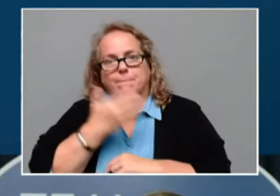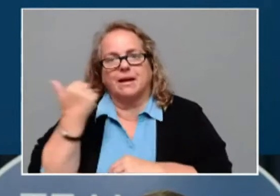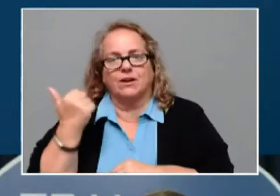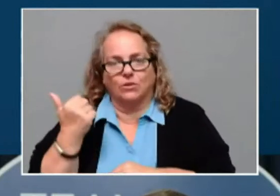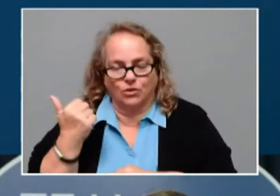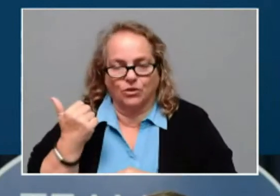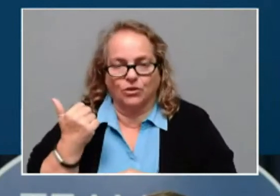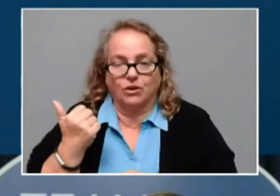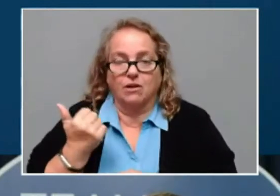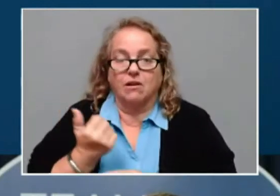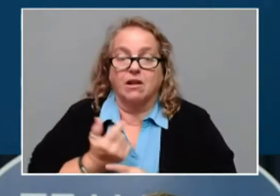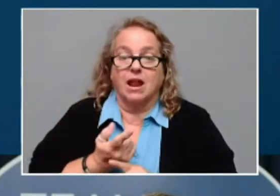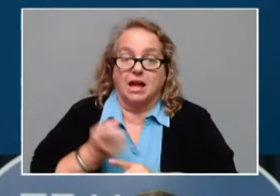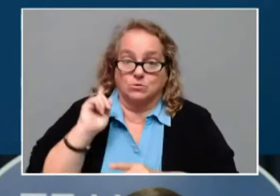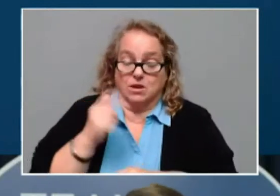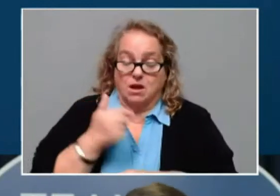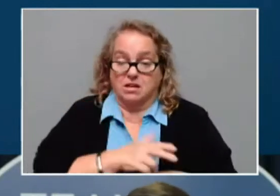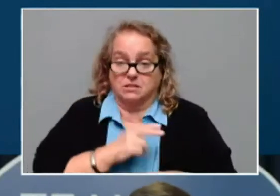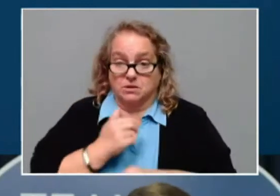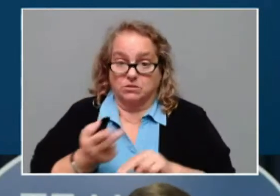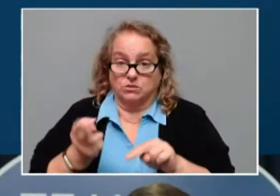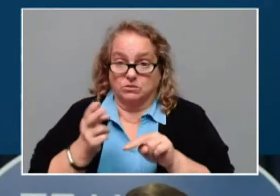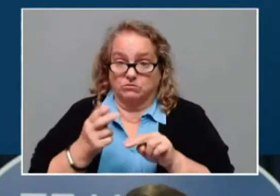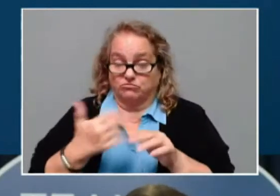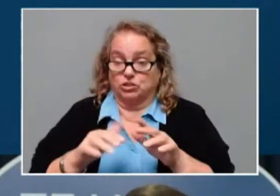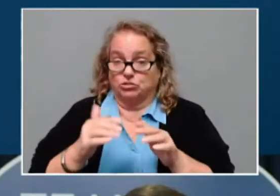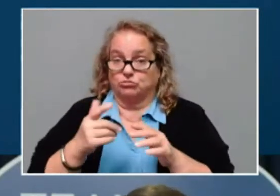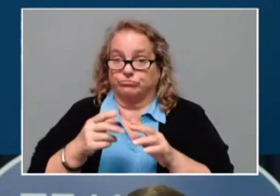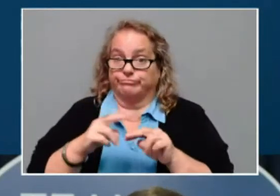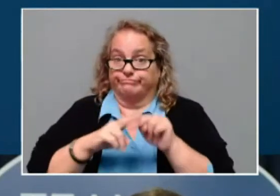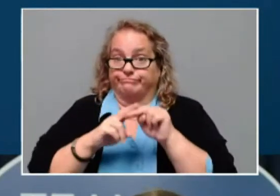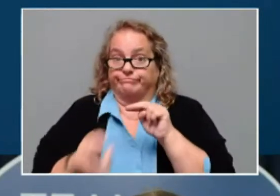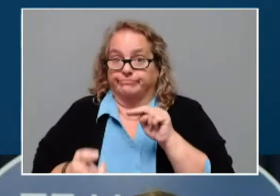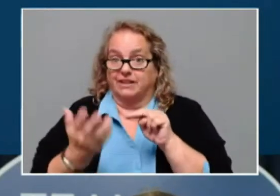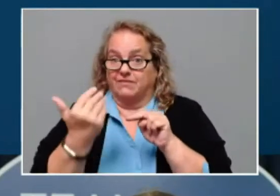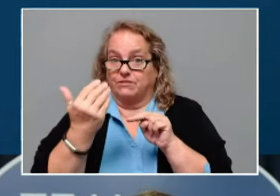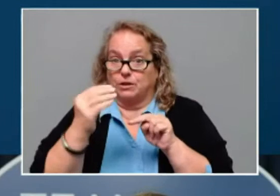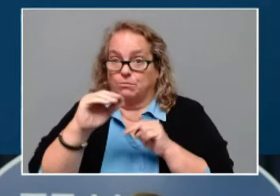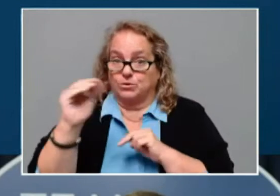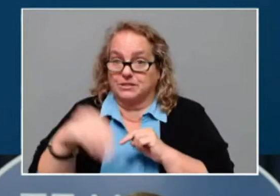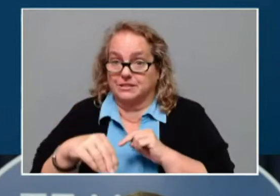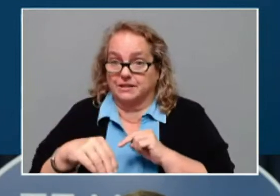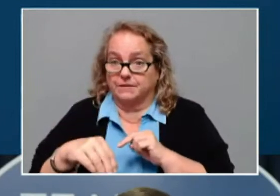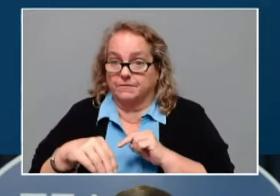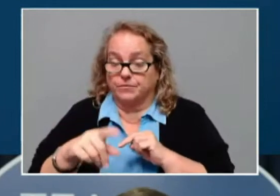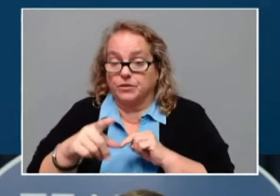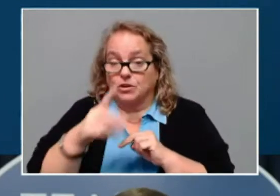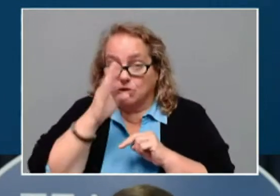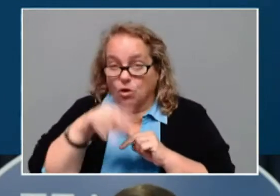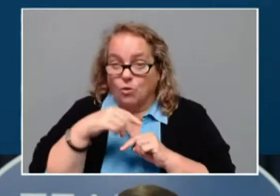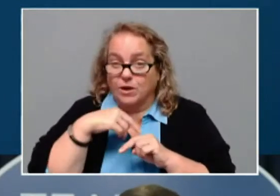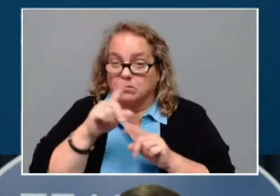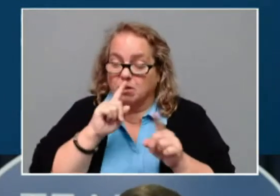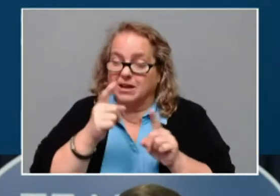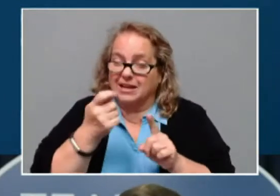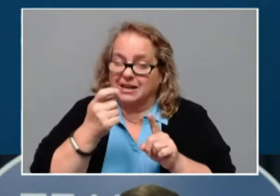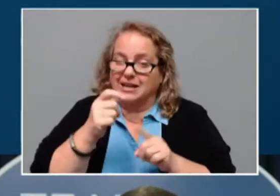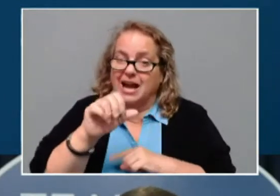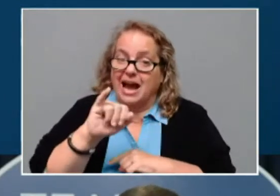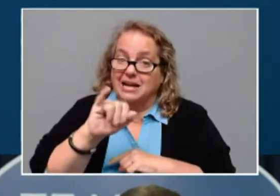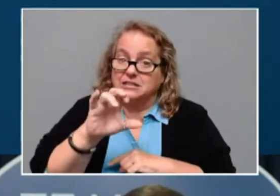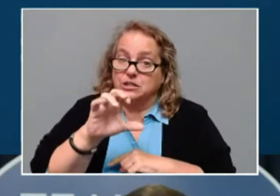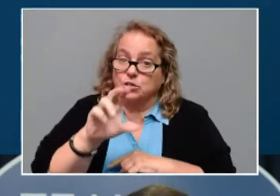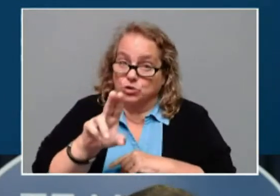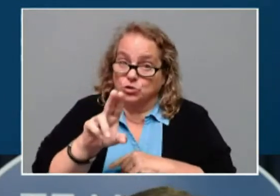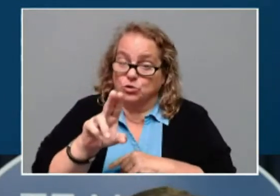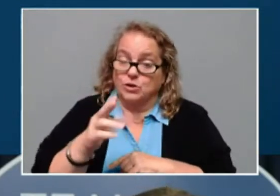have decreased 15%. Though, you know how we talked about just a little bit of static? ICUs in the past 7-day rolling average are